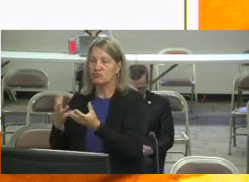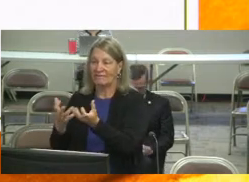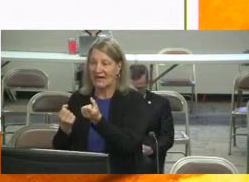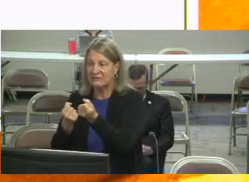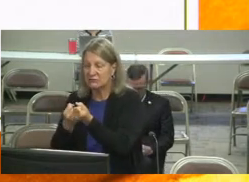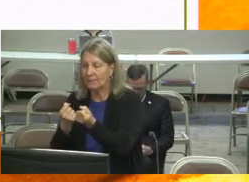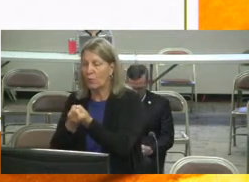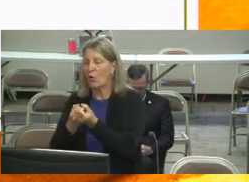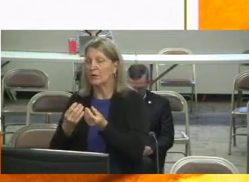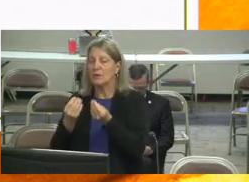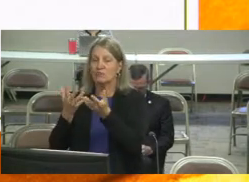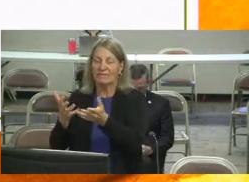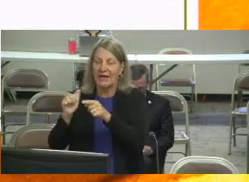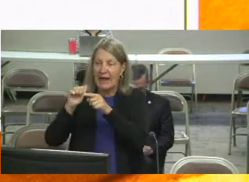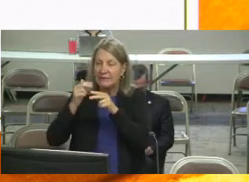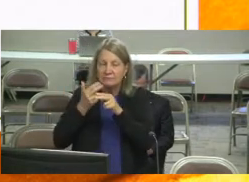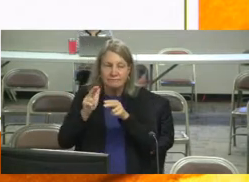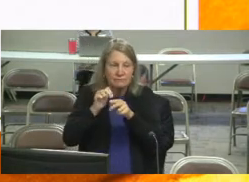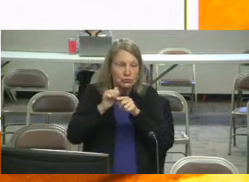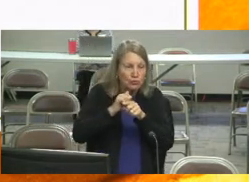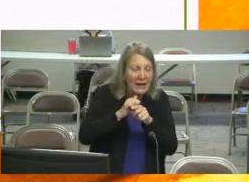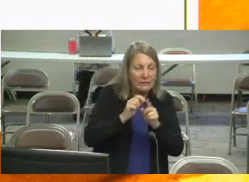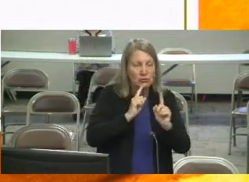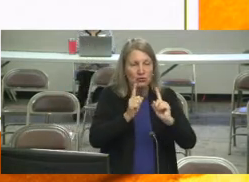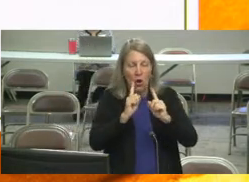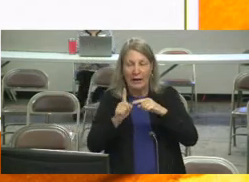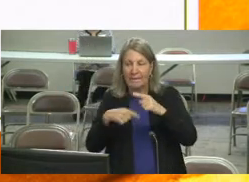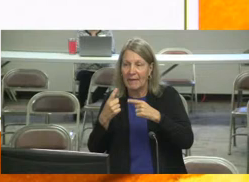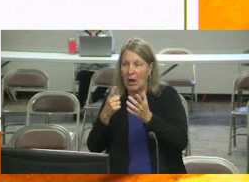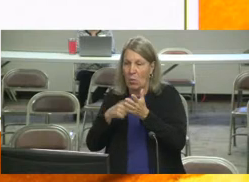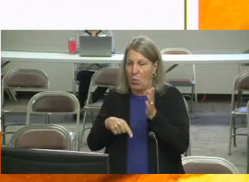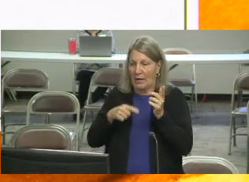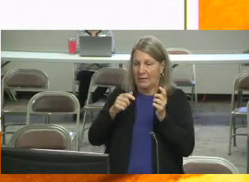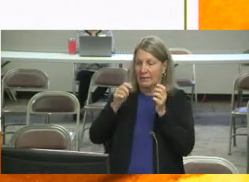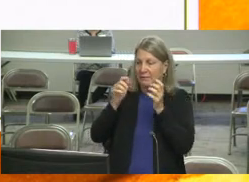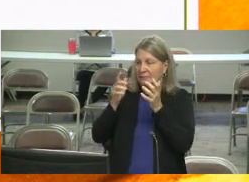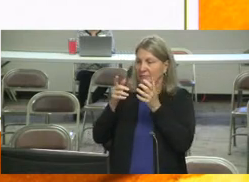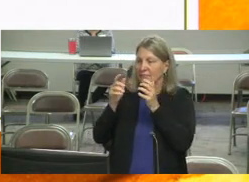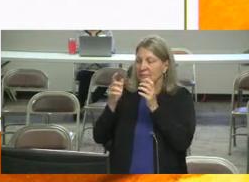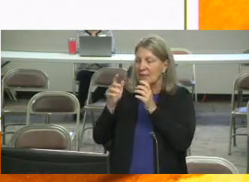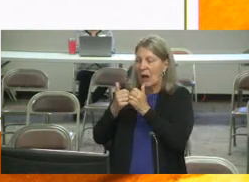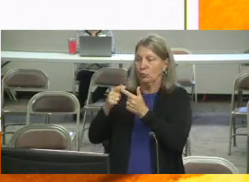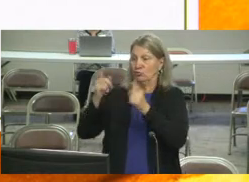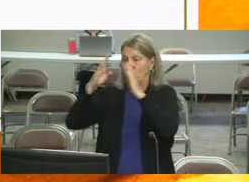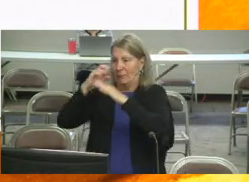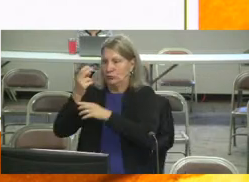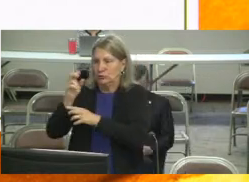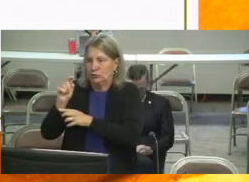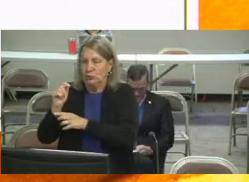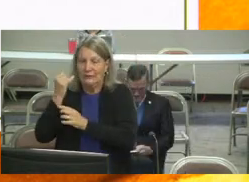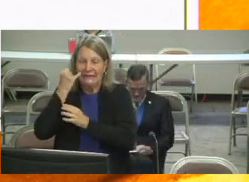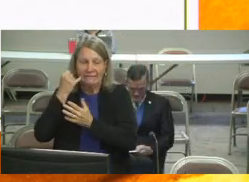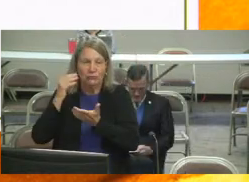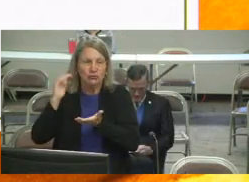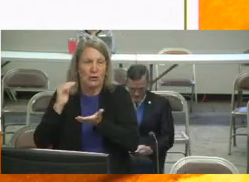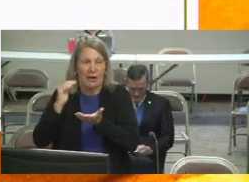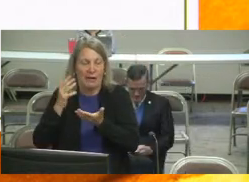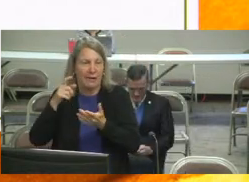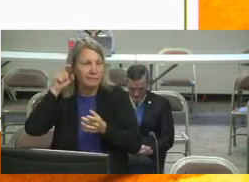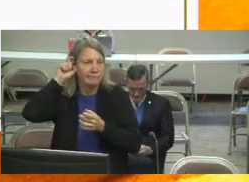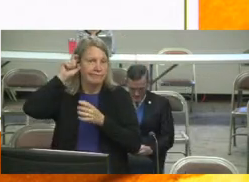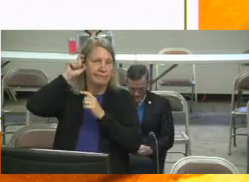state dropping off equipment that were on loading out providing training talking about how to